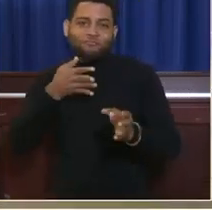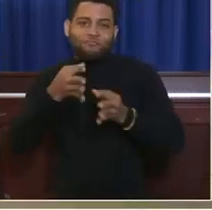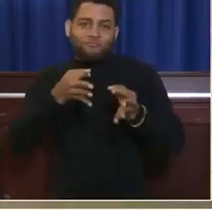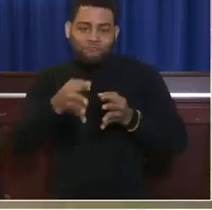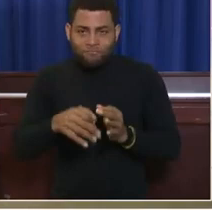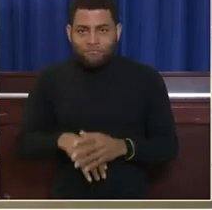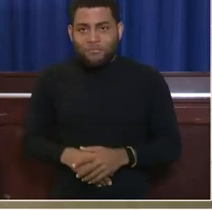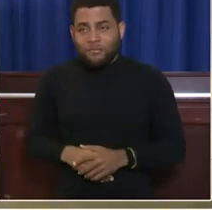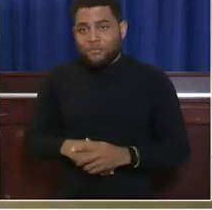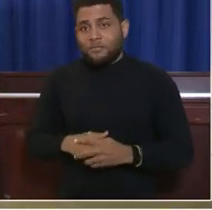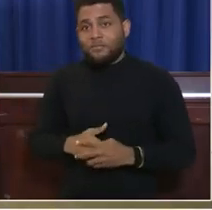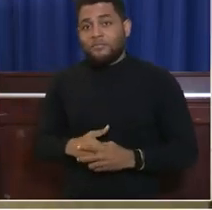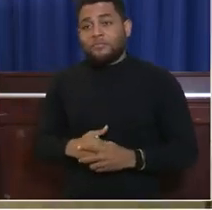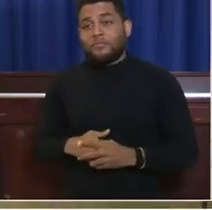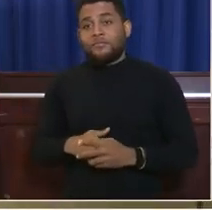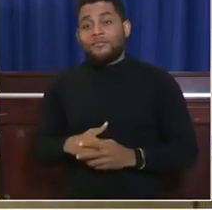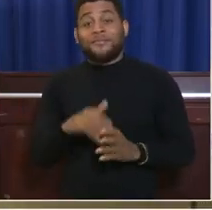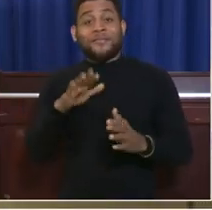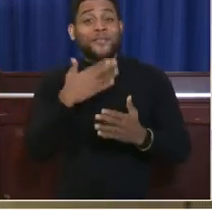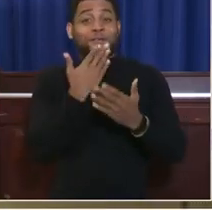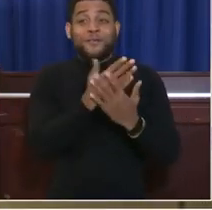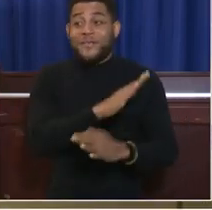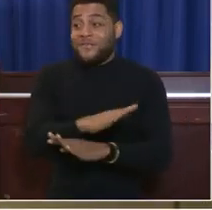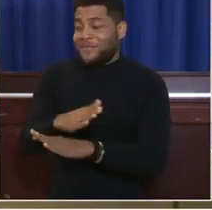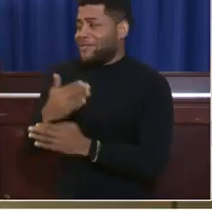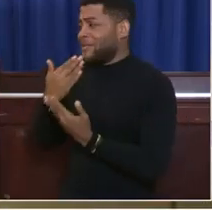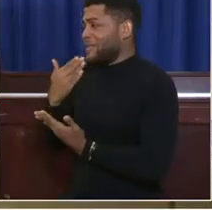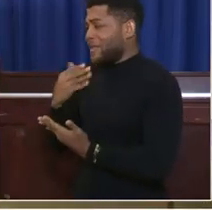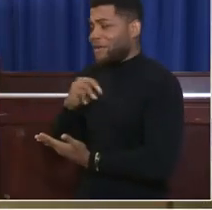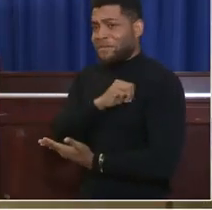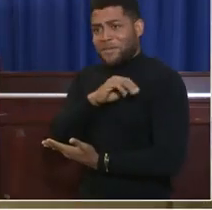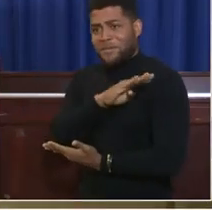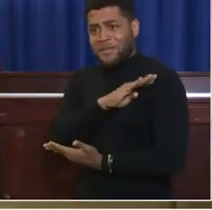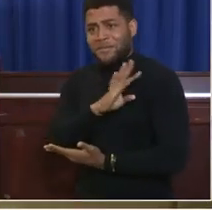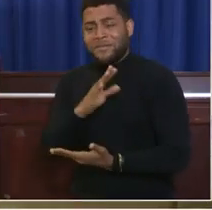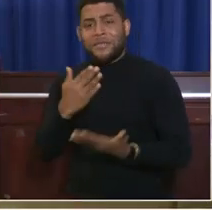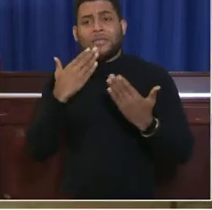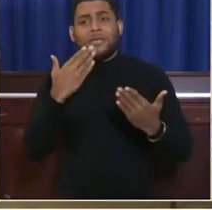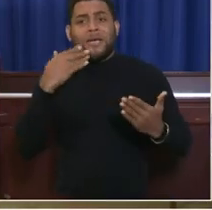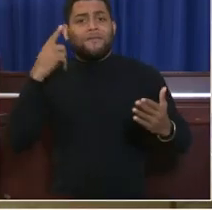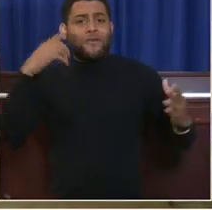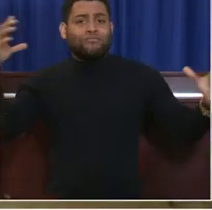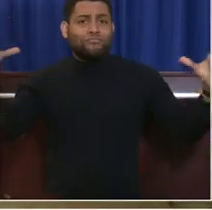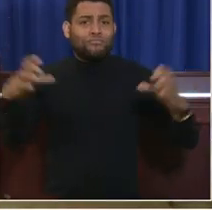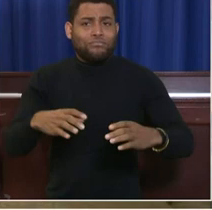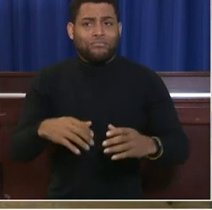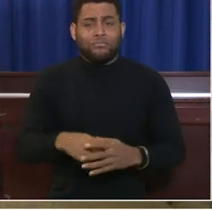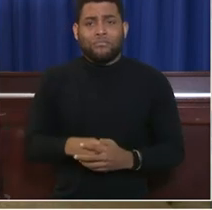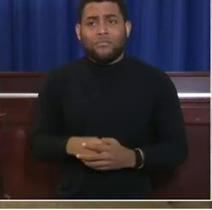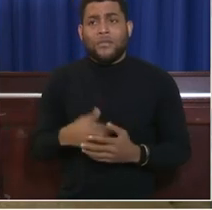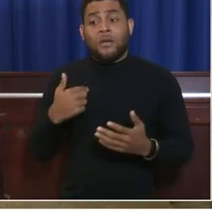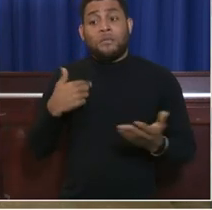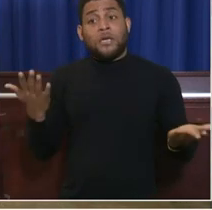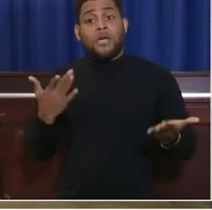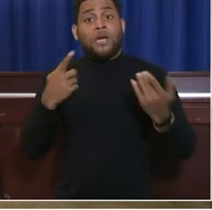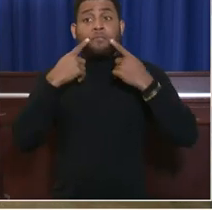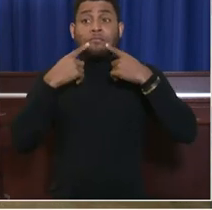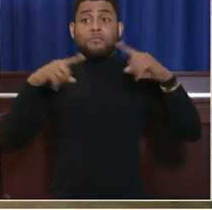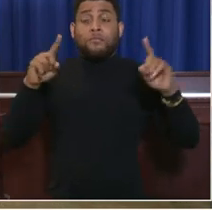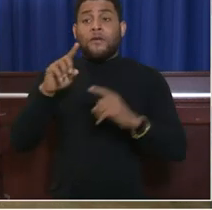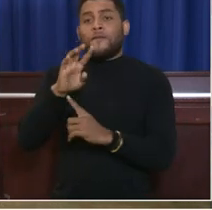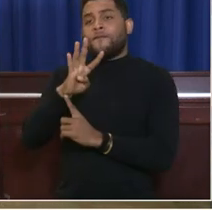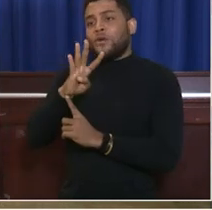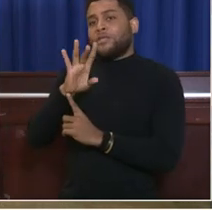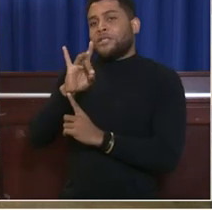Good afternoon. Thank you, Madam Mayor, and thank you all for coming today. We are here today announcing the apprehension of 48 individuals